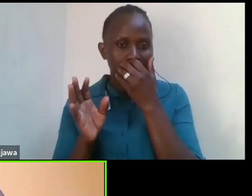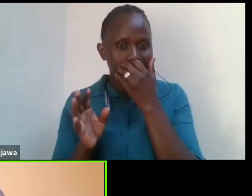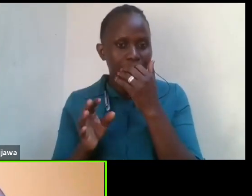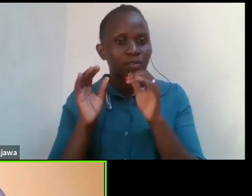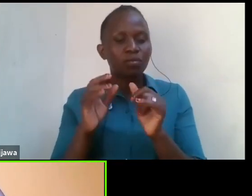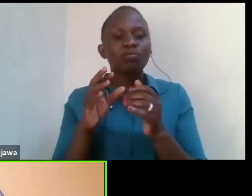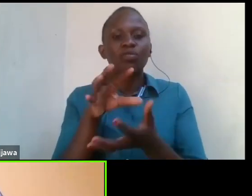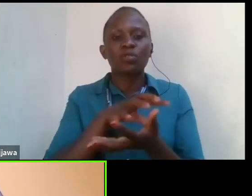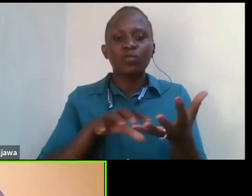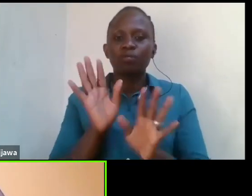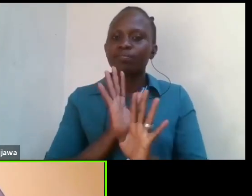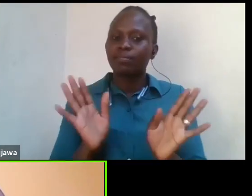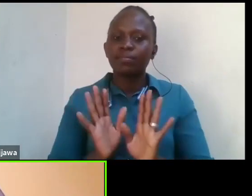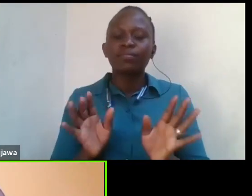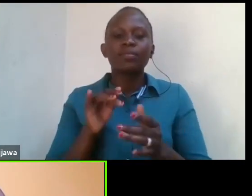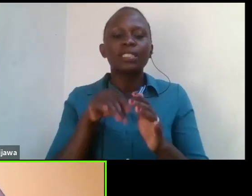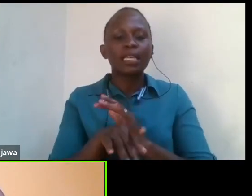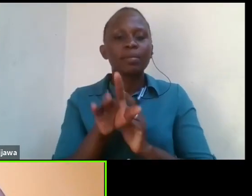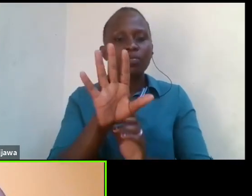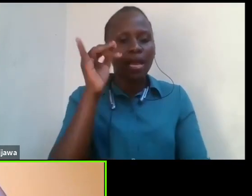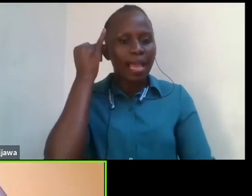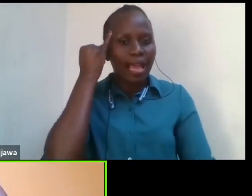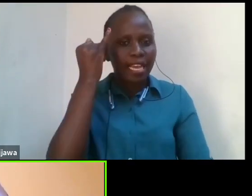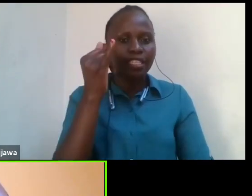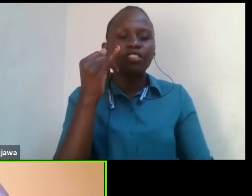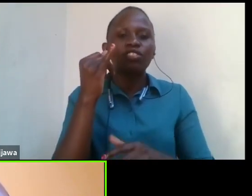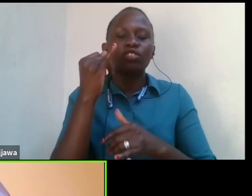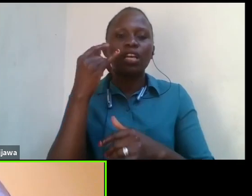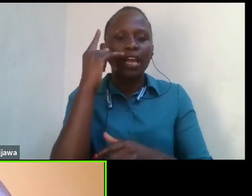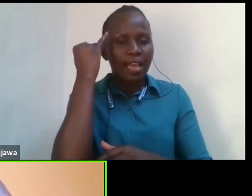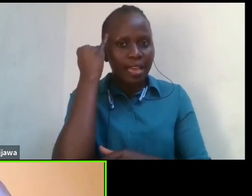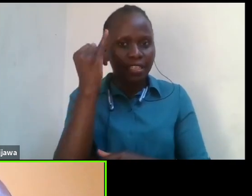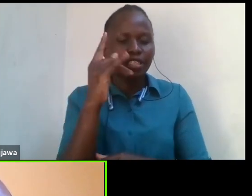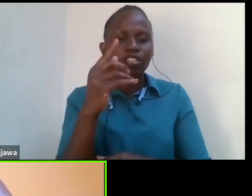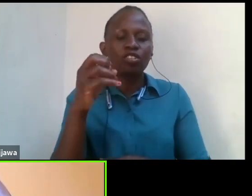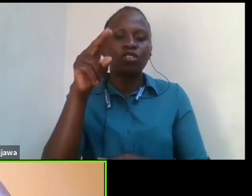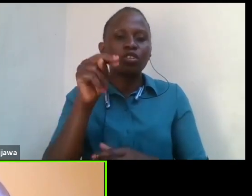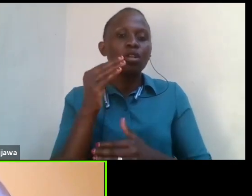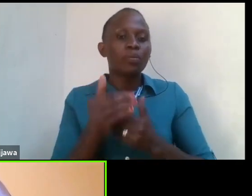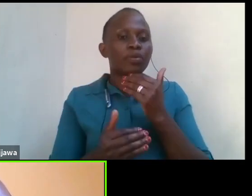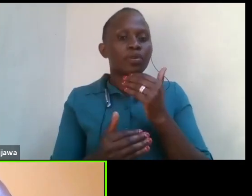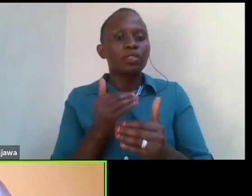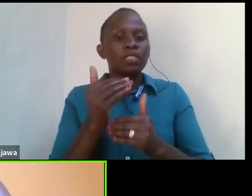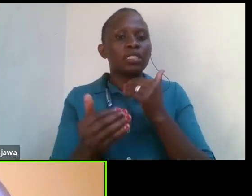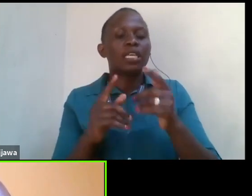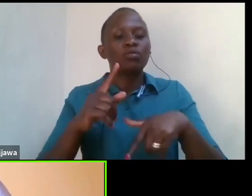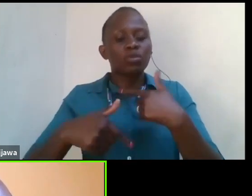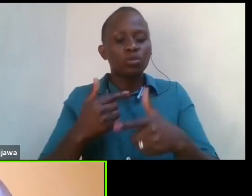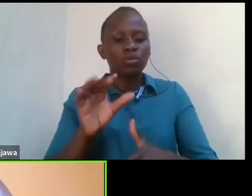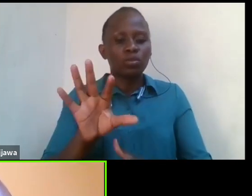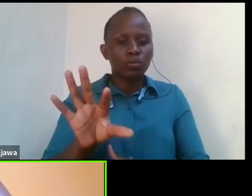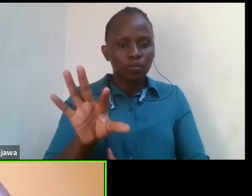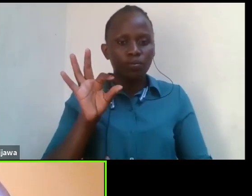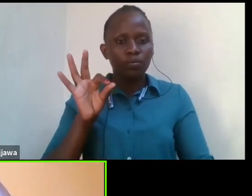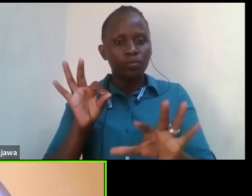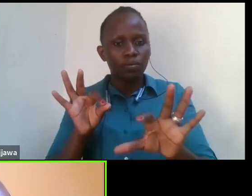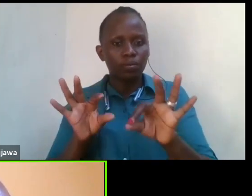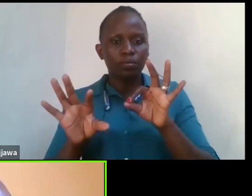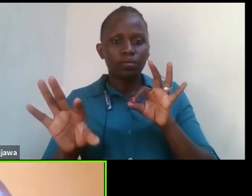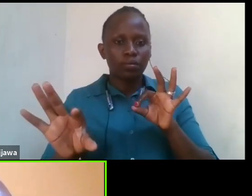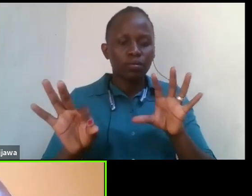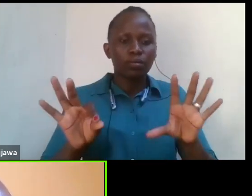along the way, even in your ideation process. That's why even as we go ahead to vet and look at where is the IP